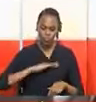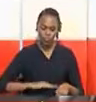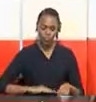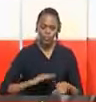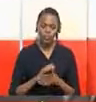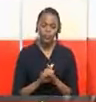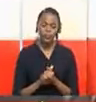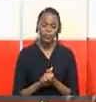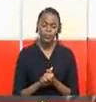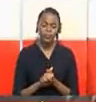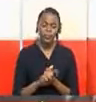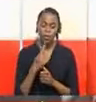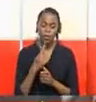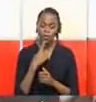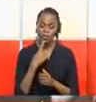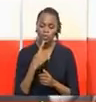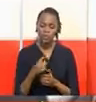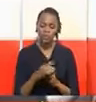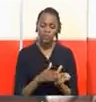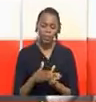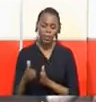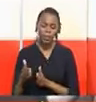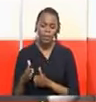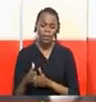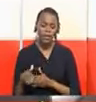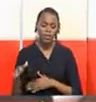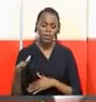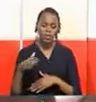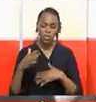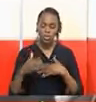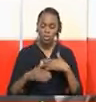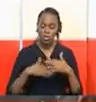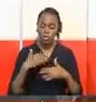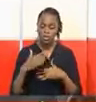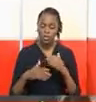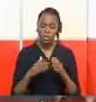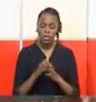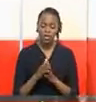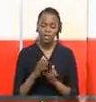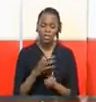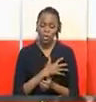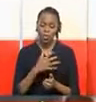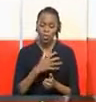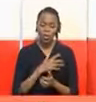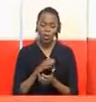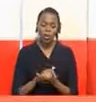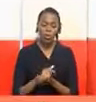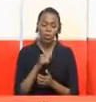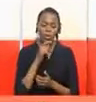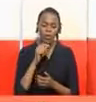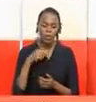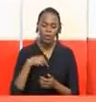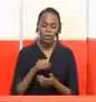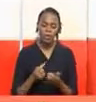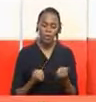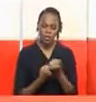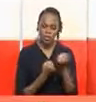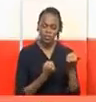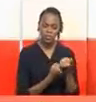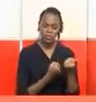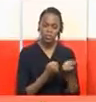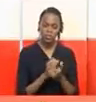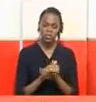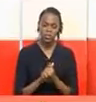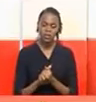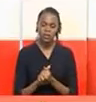But they also taught me the fun side of life. My dad is the reason I started supporting Manchester